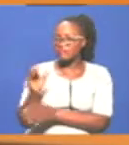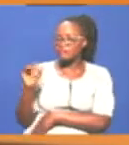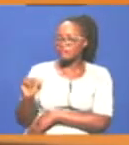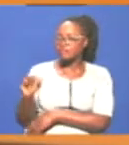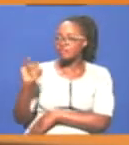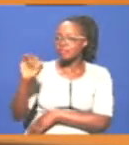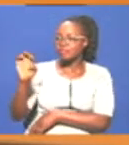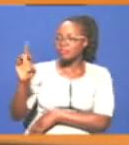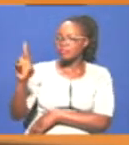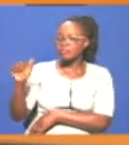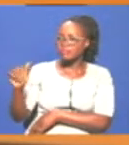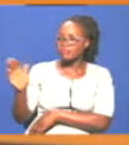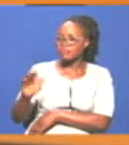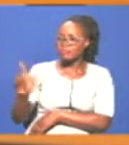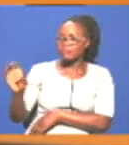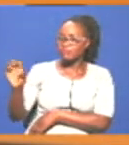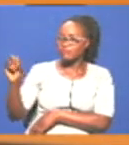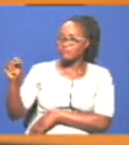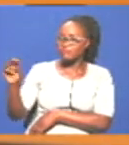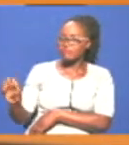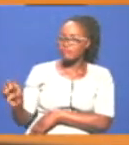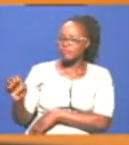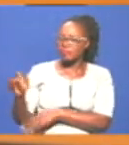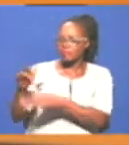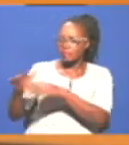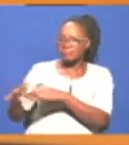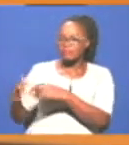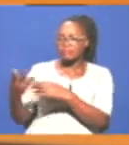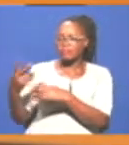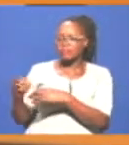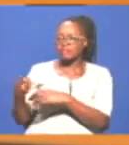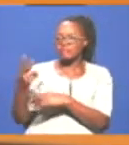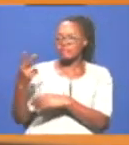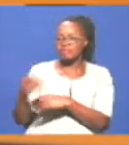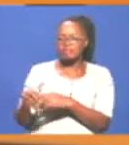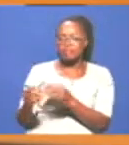Then that was quite early in the year. That's in the 2020.